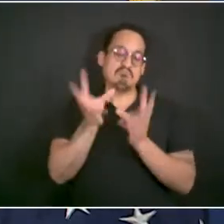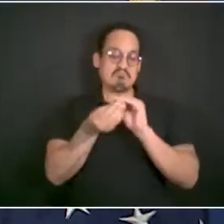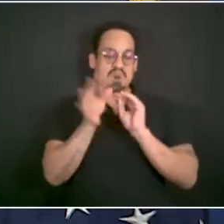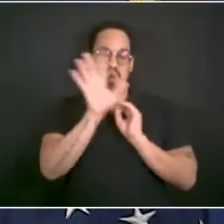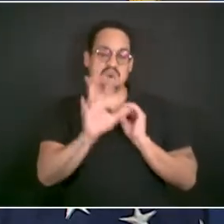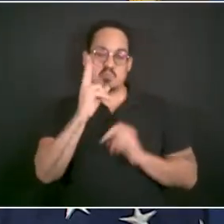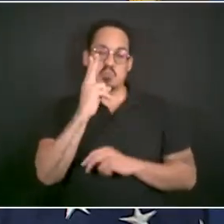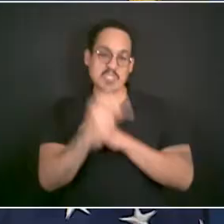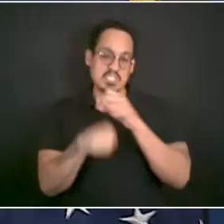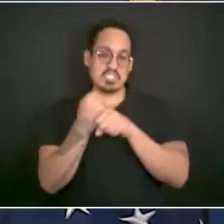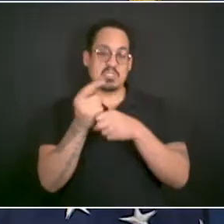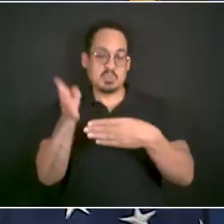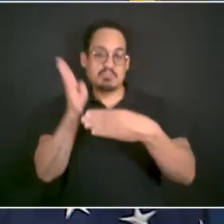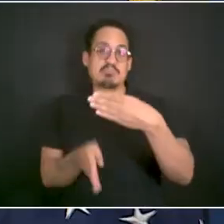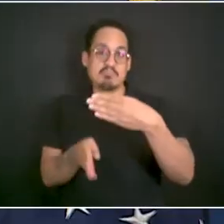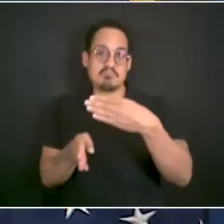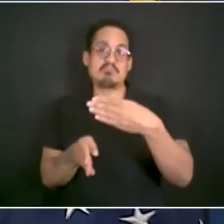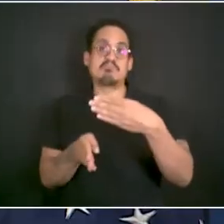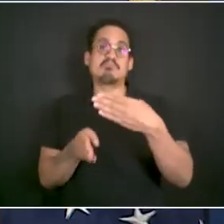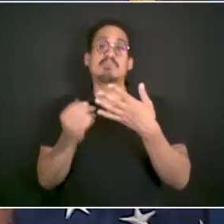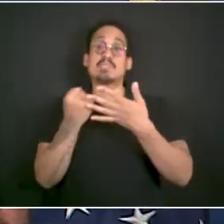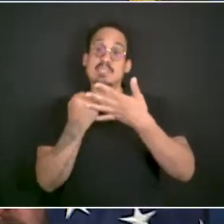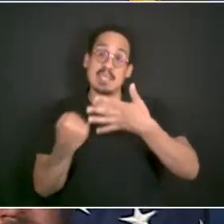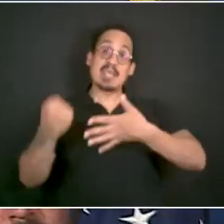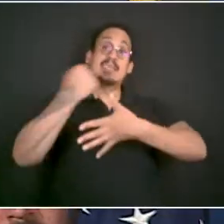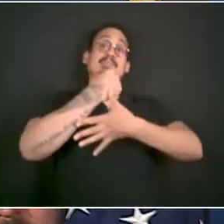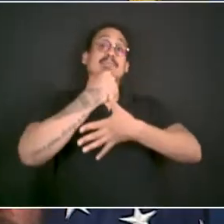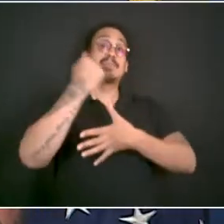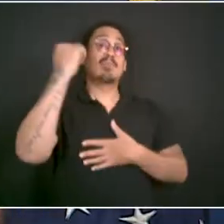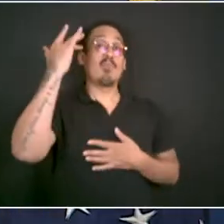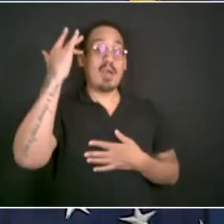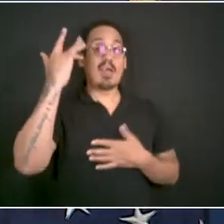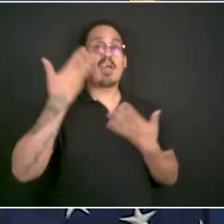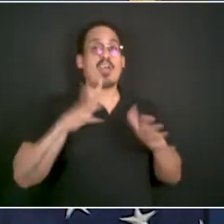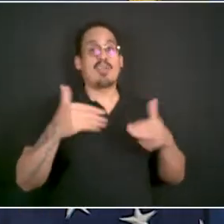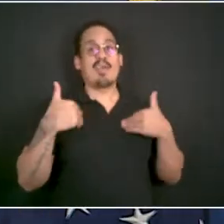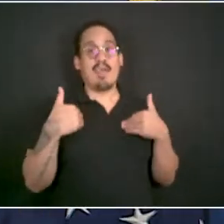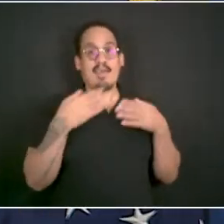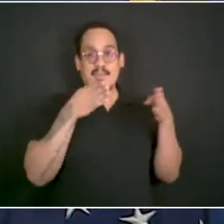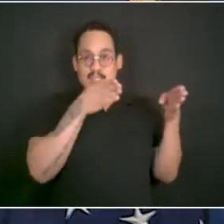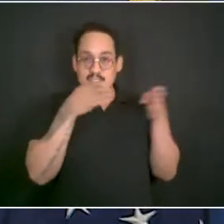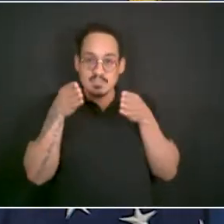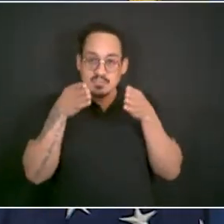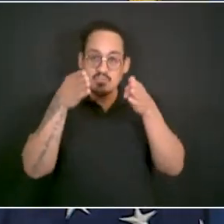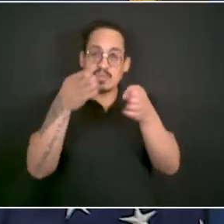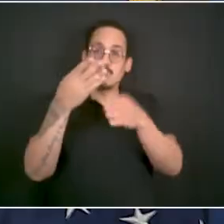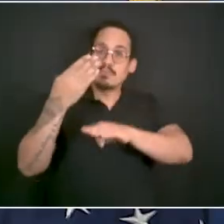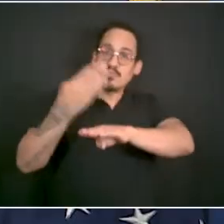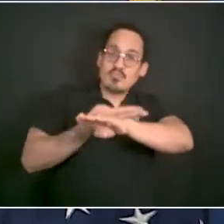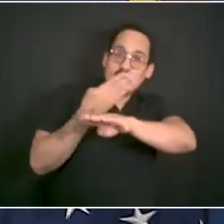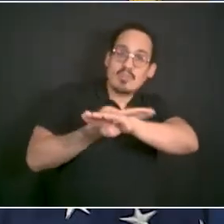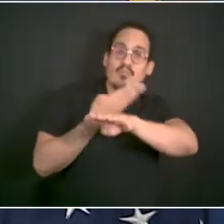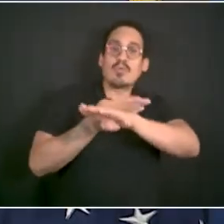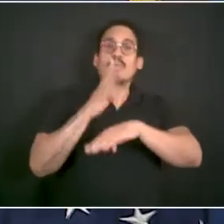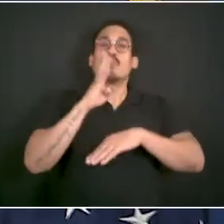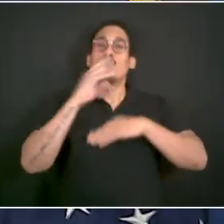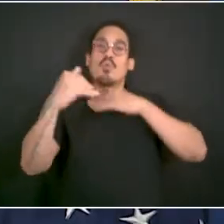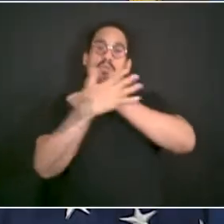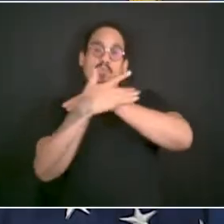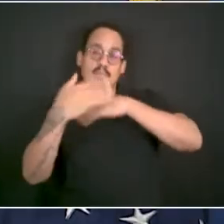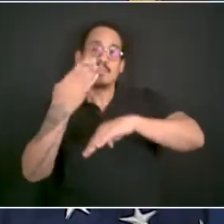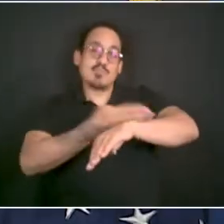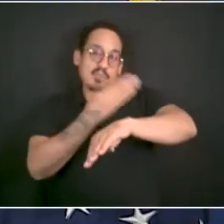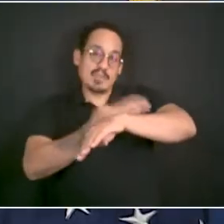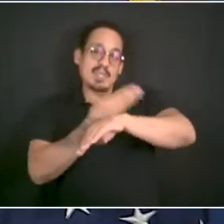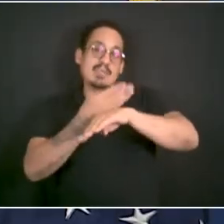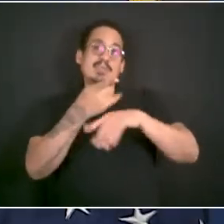process, mainly because we're working on an existing stormwater mitigation project that is currently being managed by EDC, but under the Department of Transportation's direction. So it's something